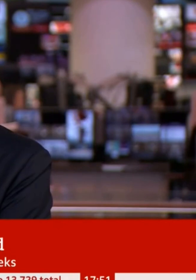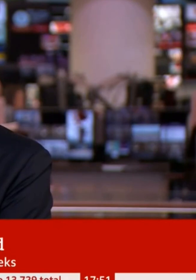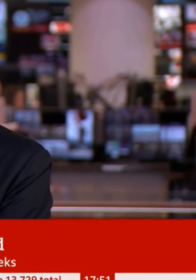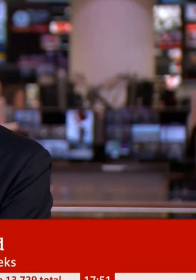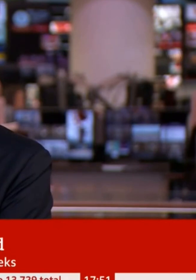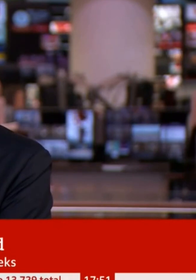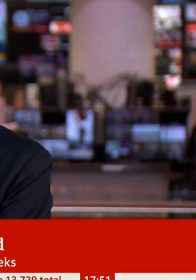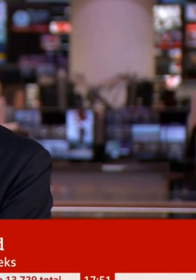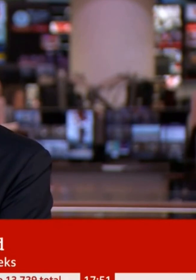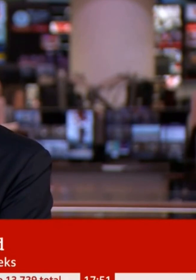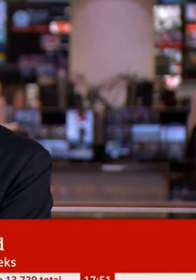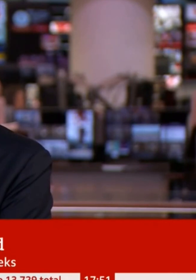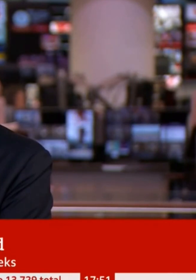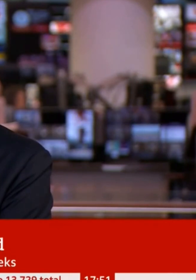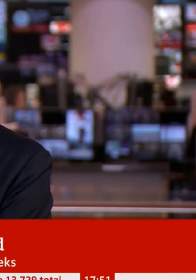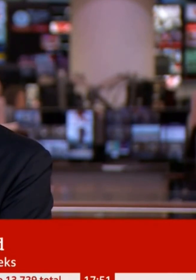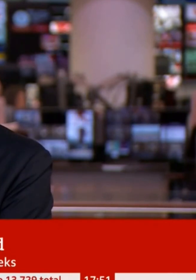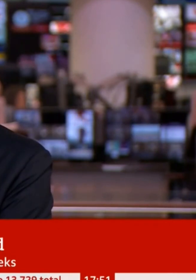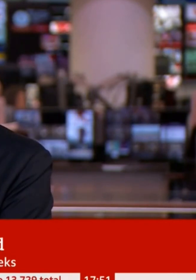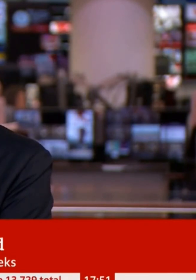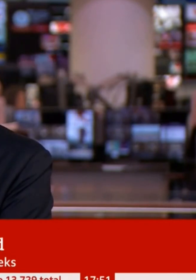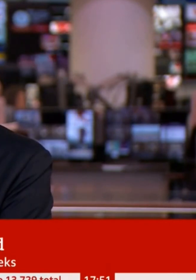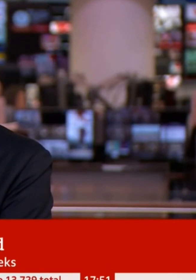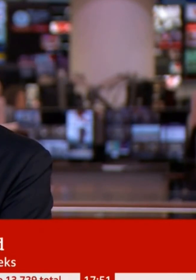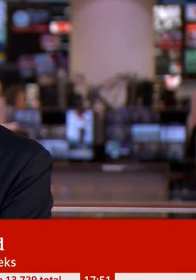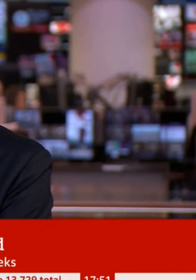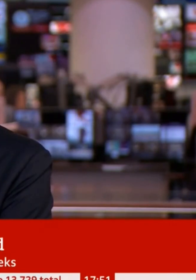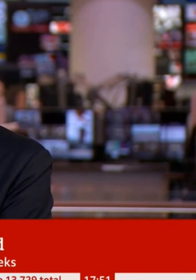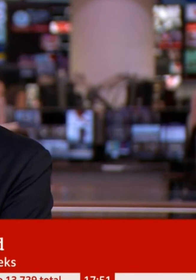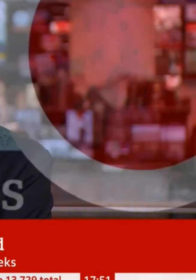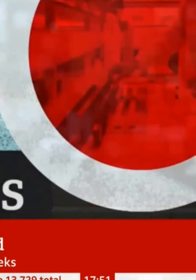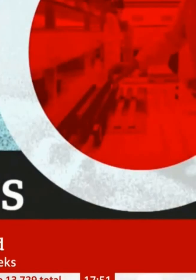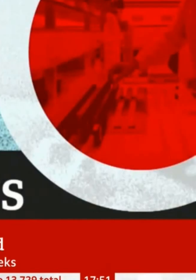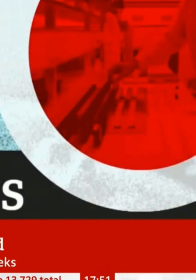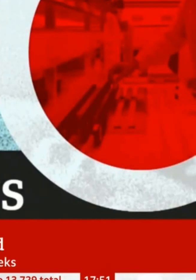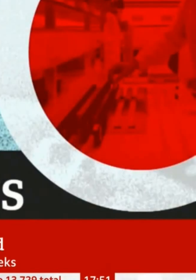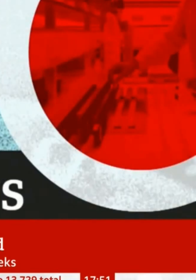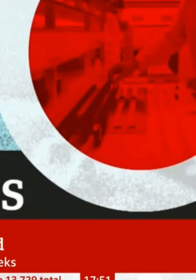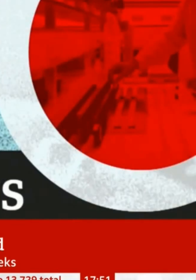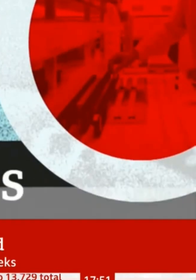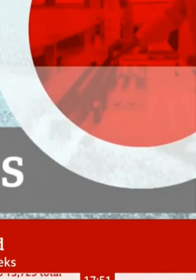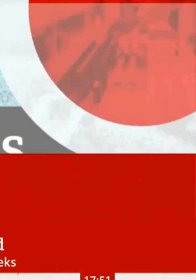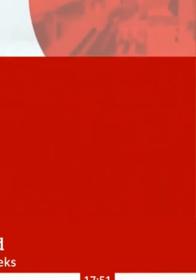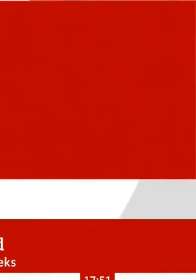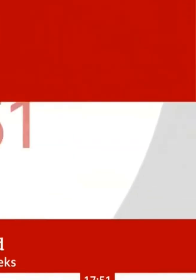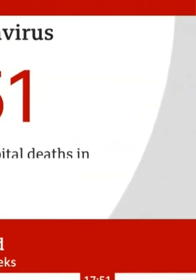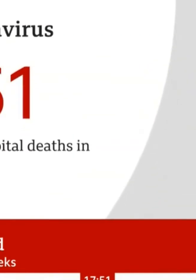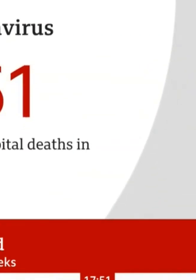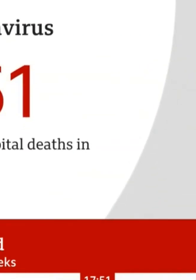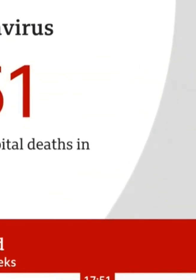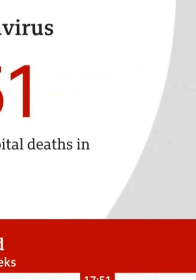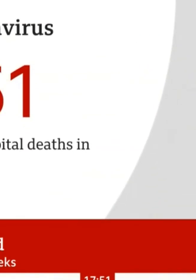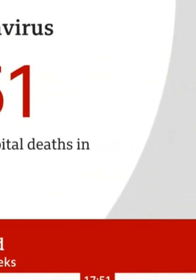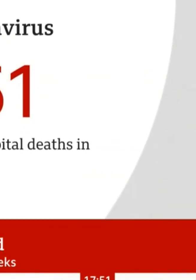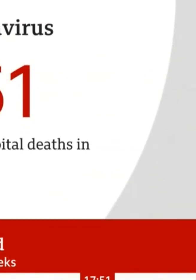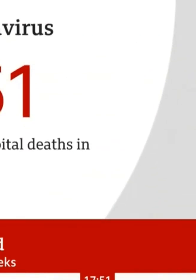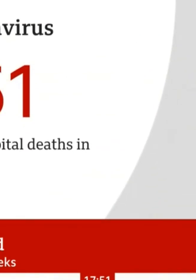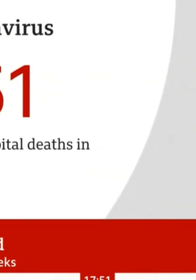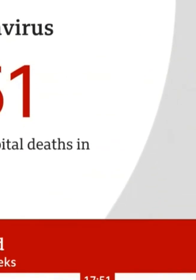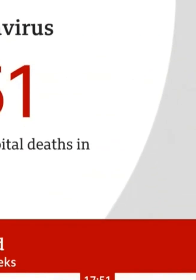3 weeks. Here's a quick reminder of the main points from that briefing. The latest figures show that